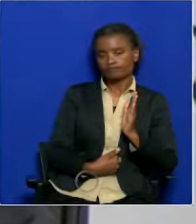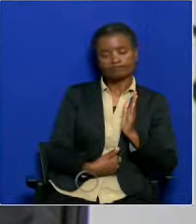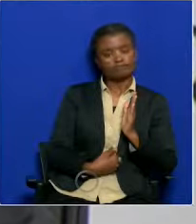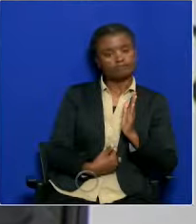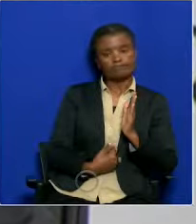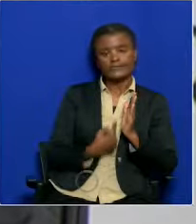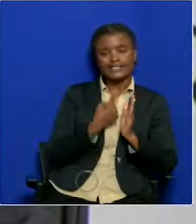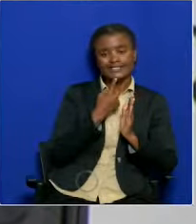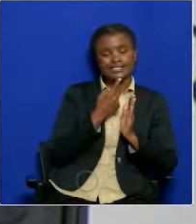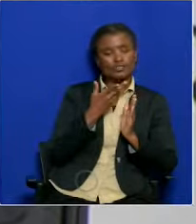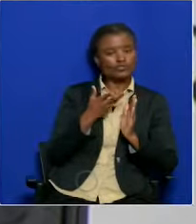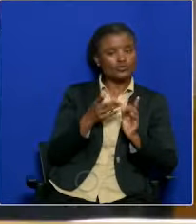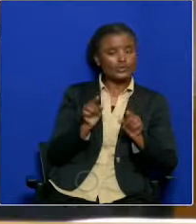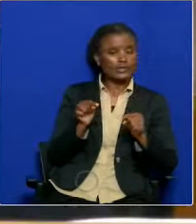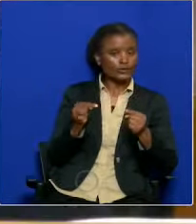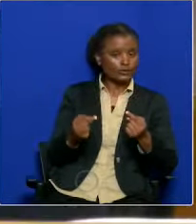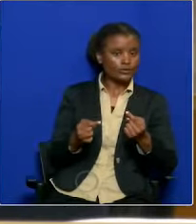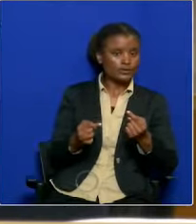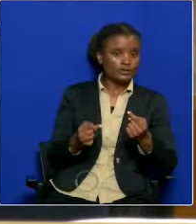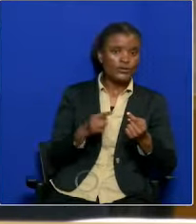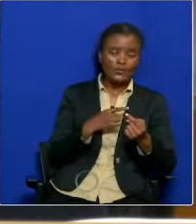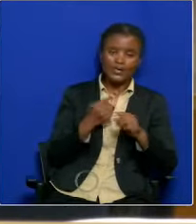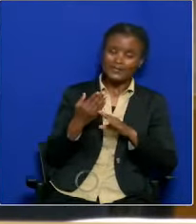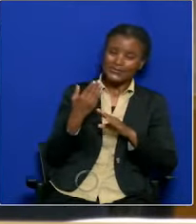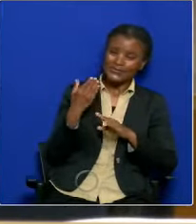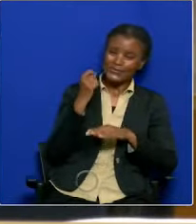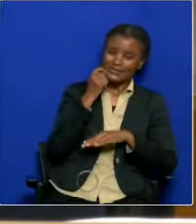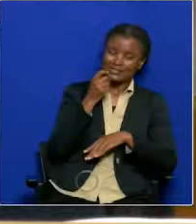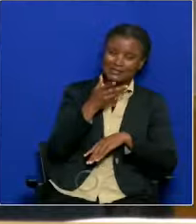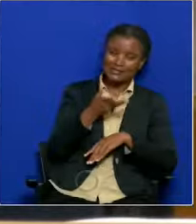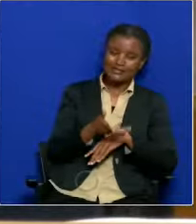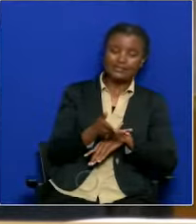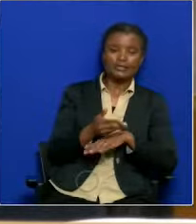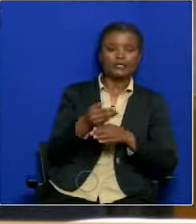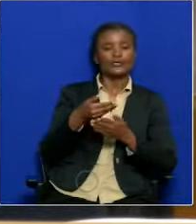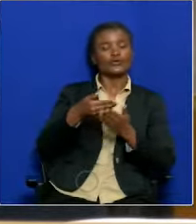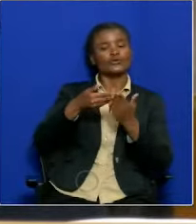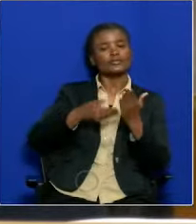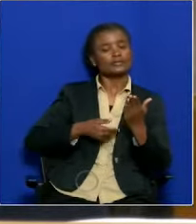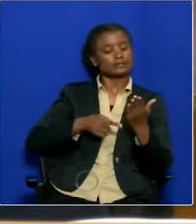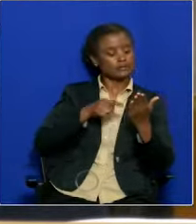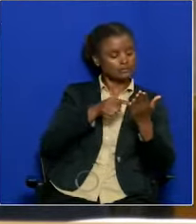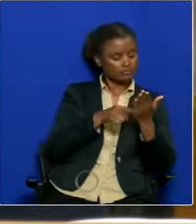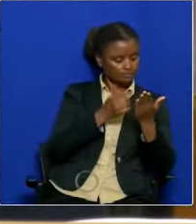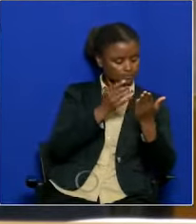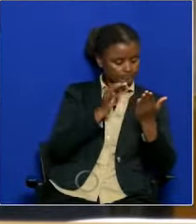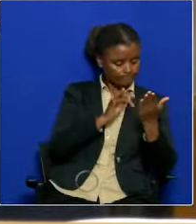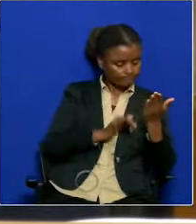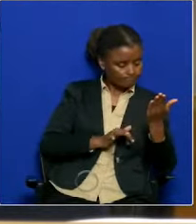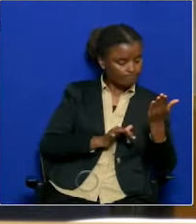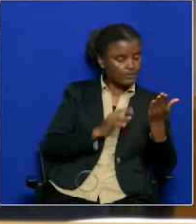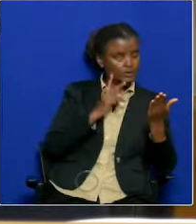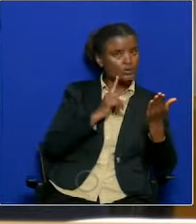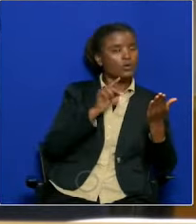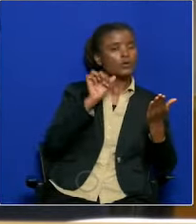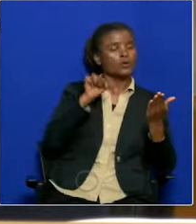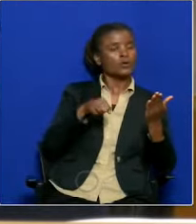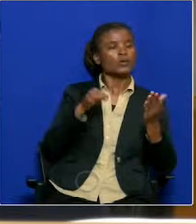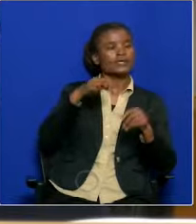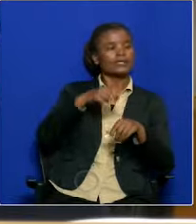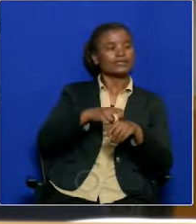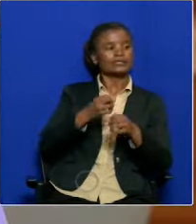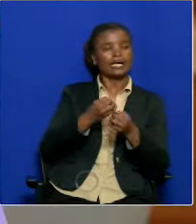face of you having said, this quotation is what informed the amount you asked for. Yes.